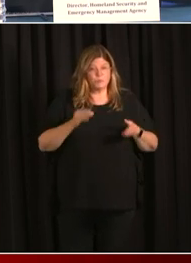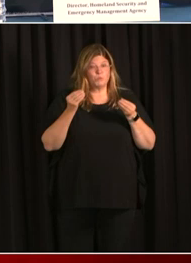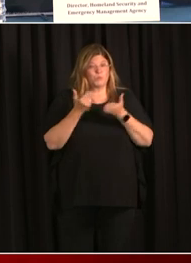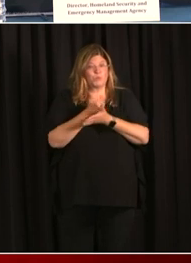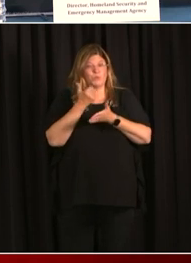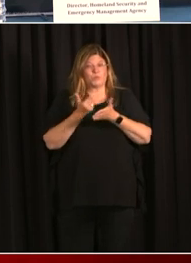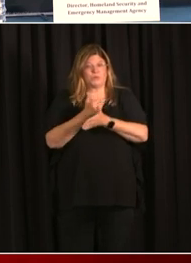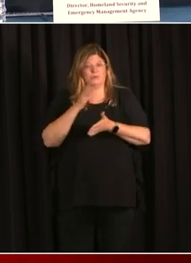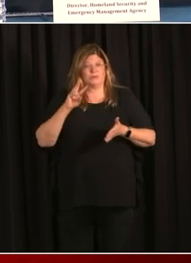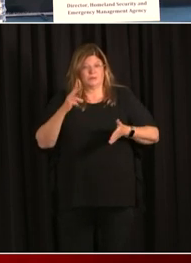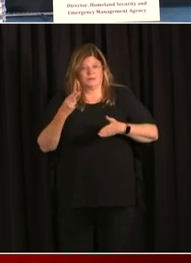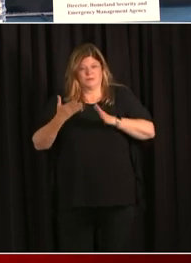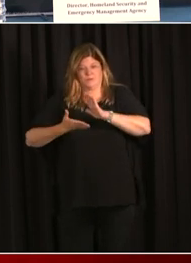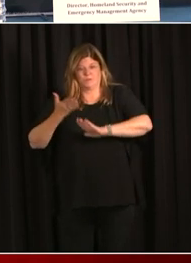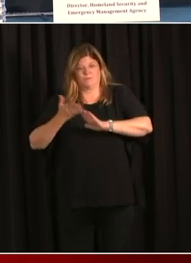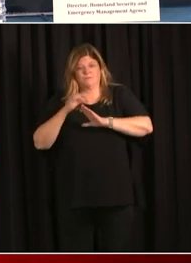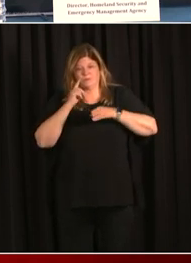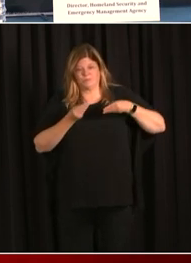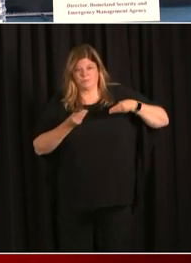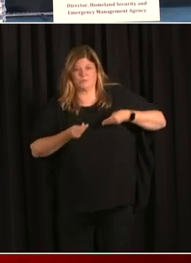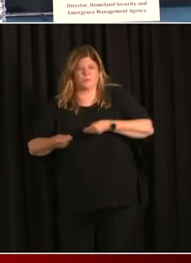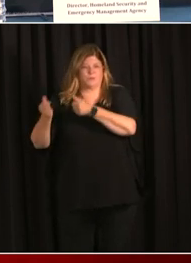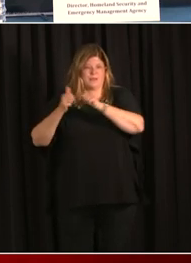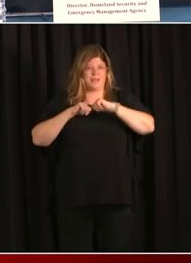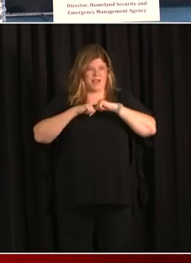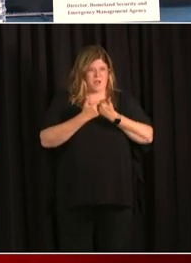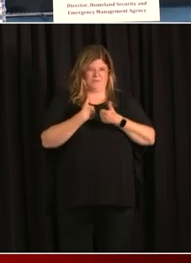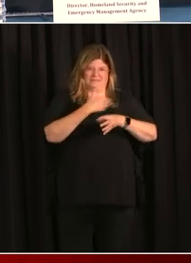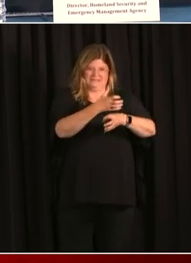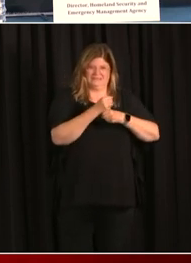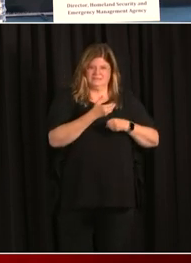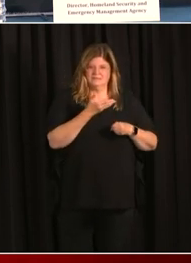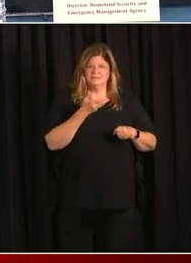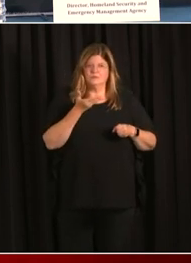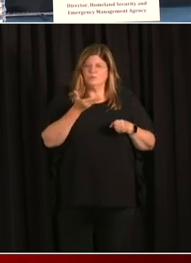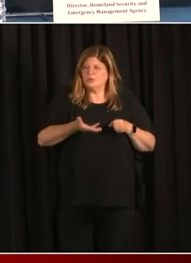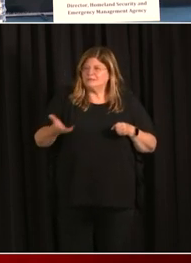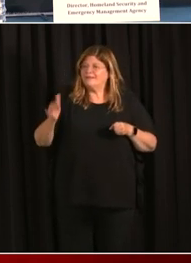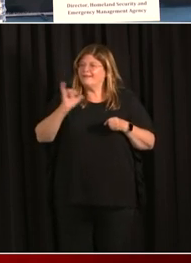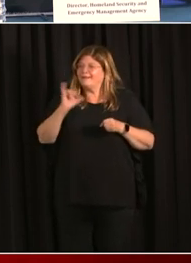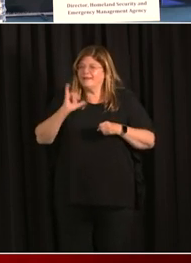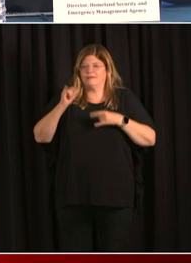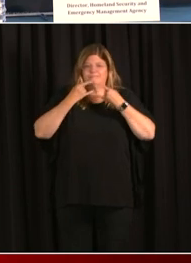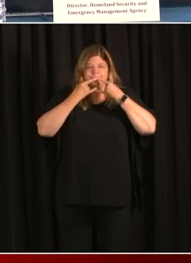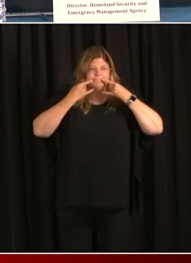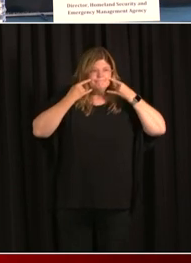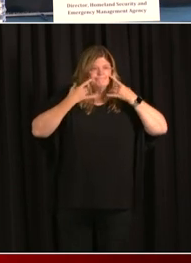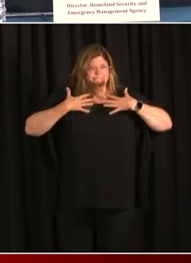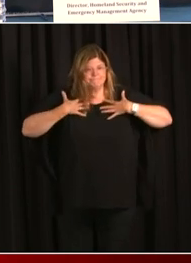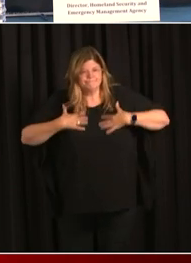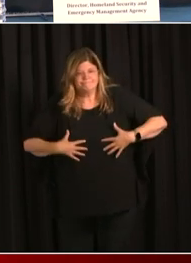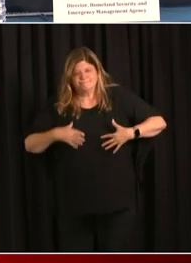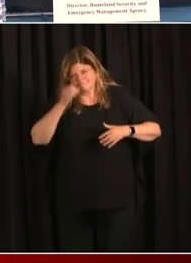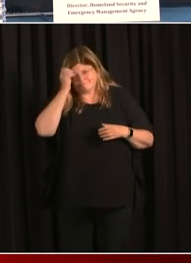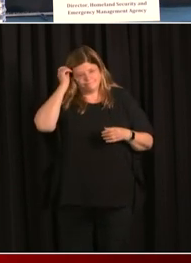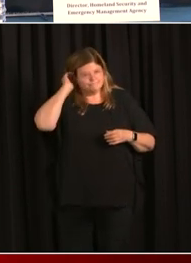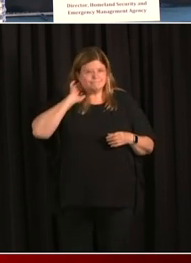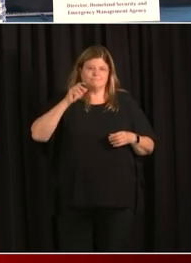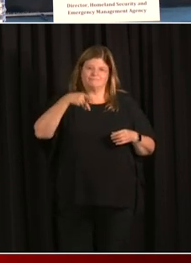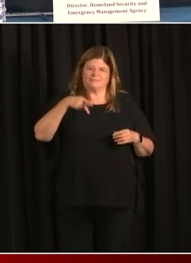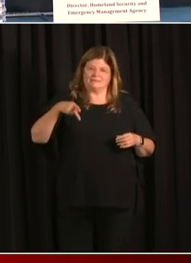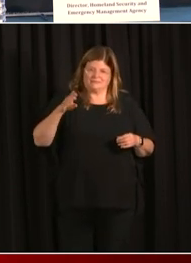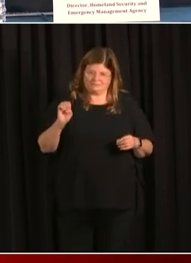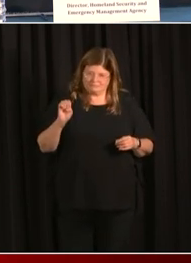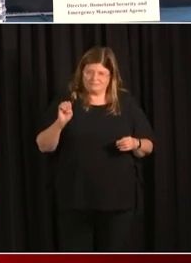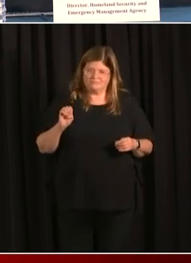for streamlining how we got resources and personal protective equipment out to those who needed it. And you see some of those statistics there.